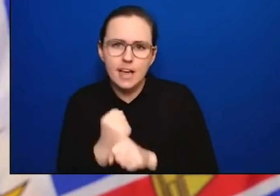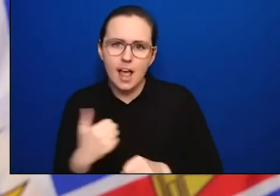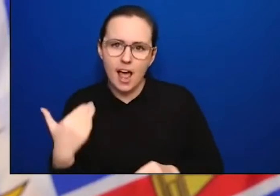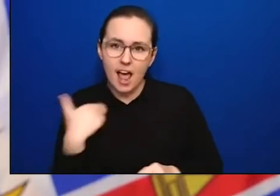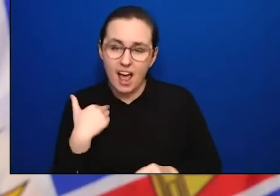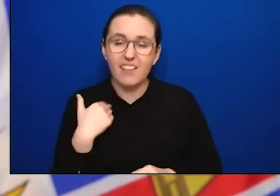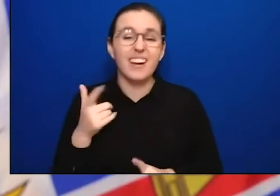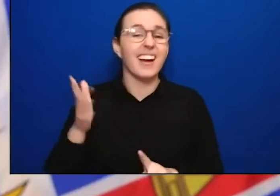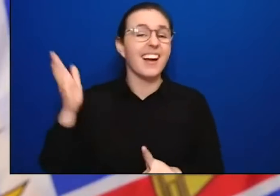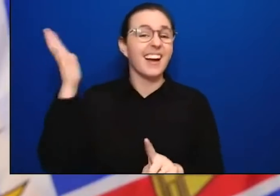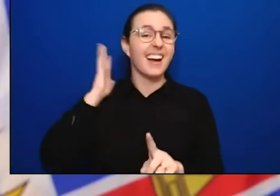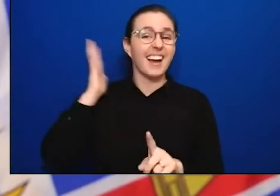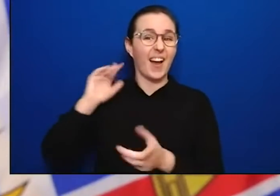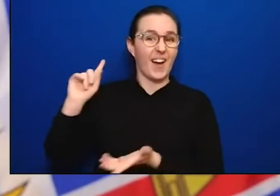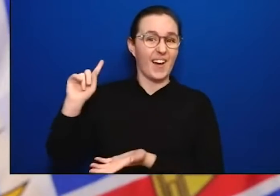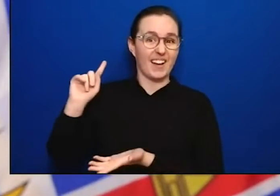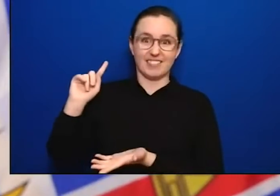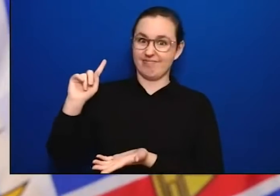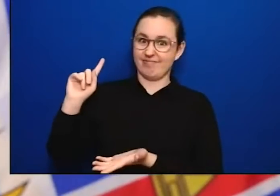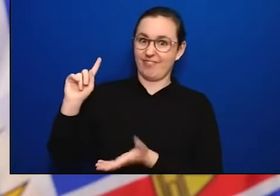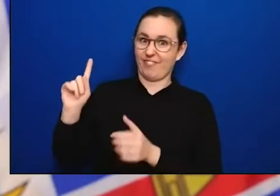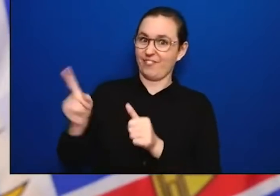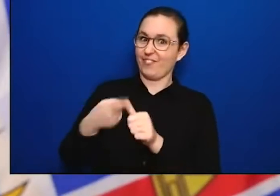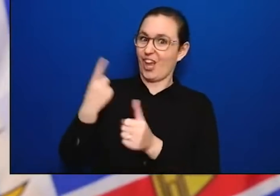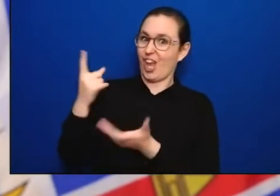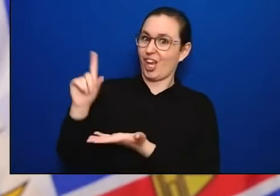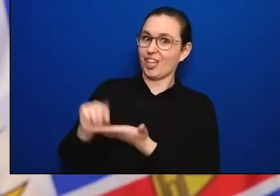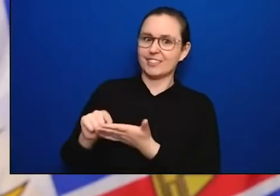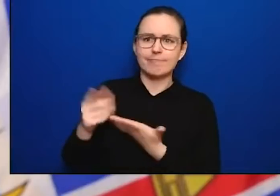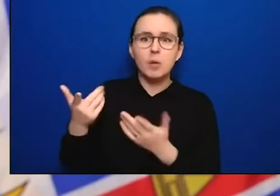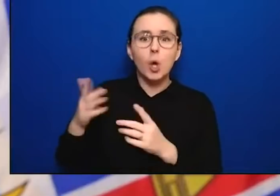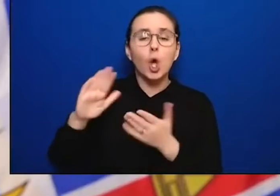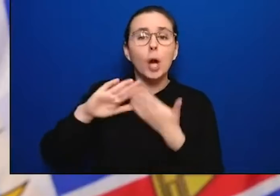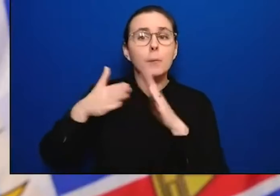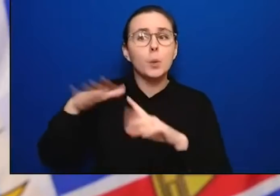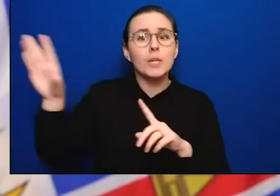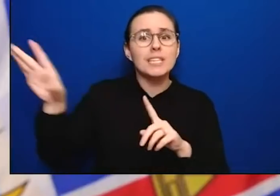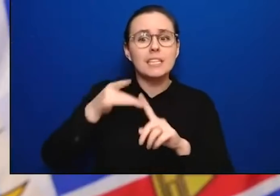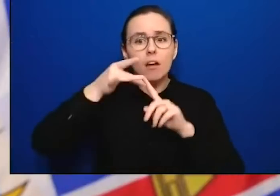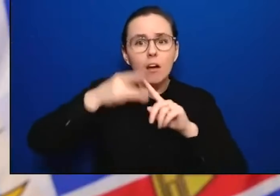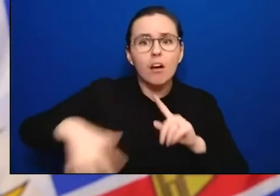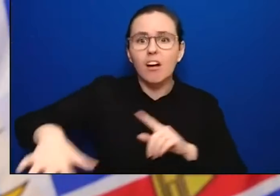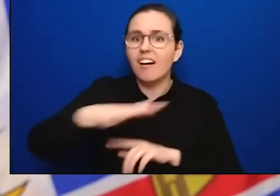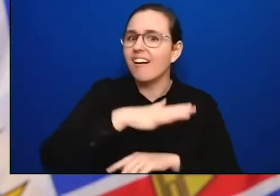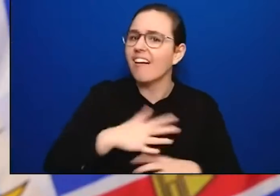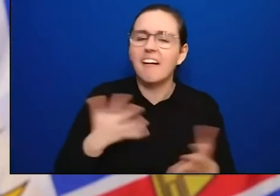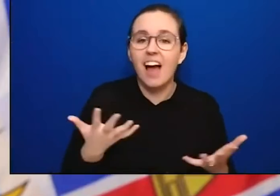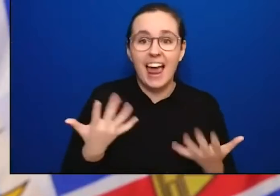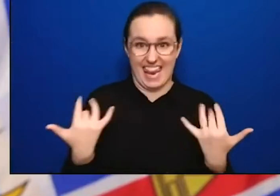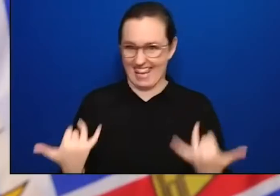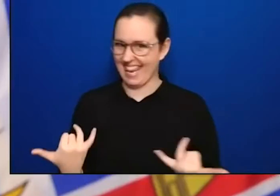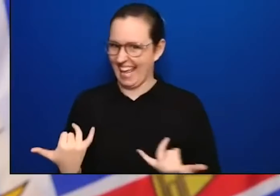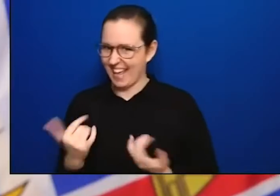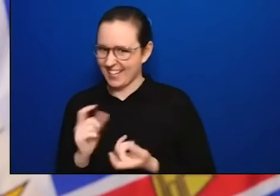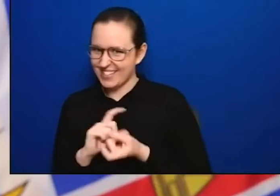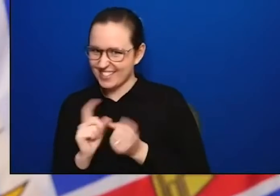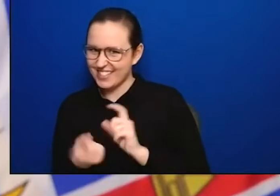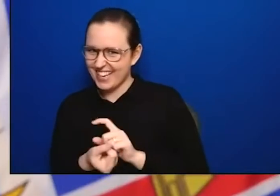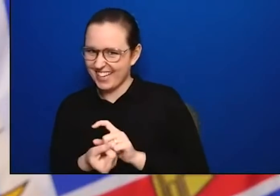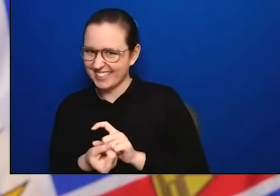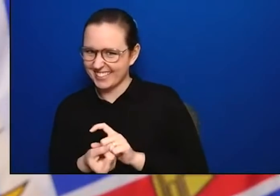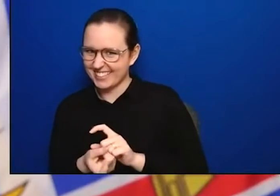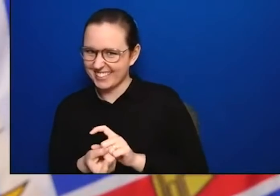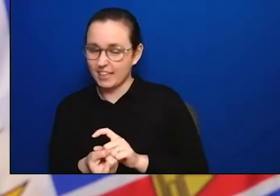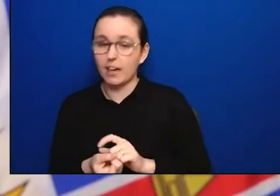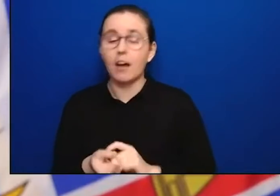decision was being made, how much we knew, and the fact that at that time we weren't seeing but a lot of transmission